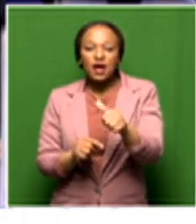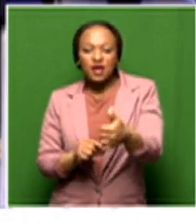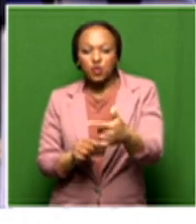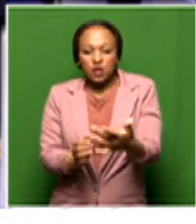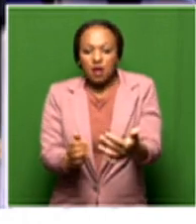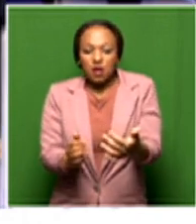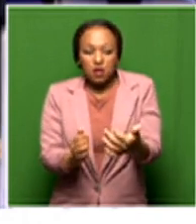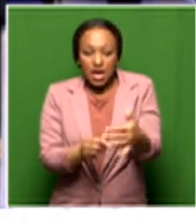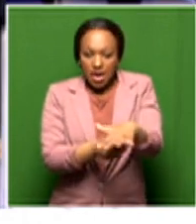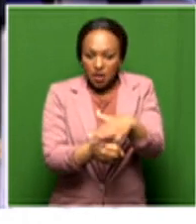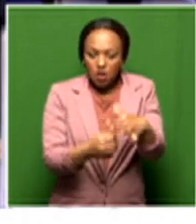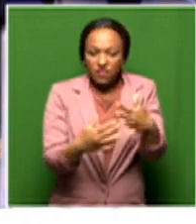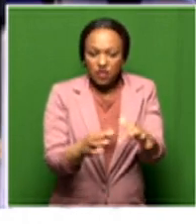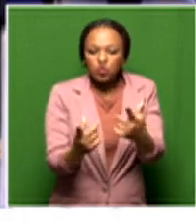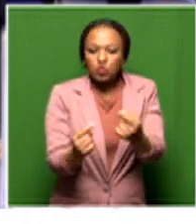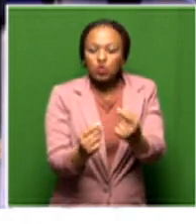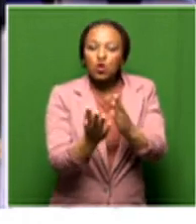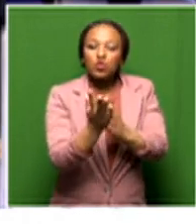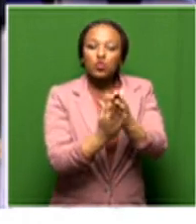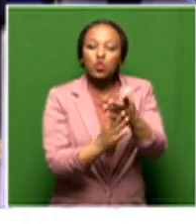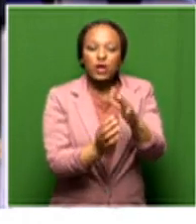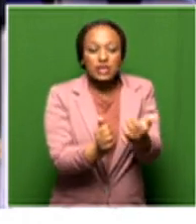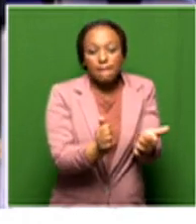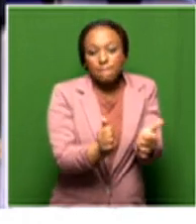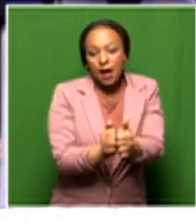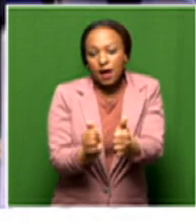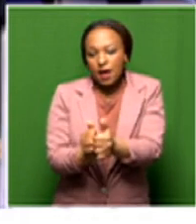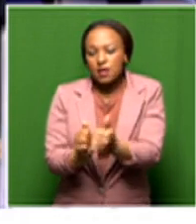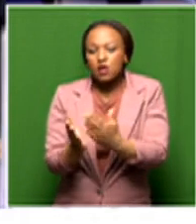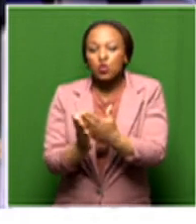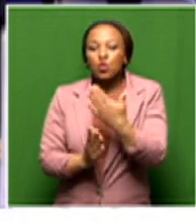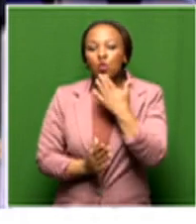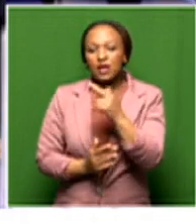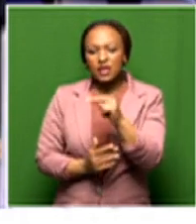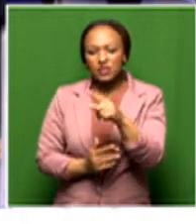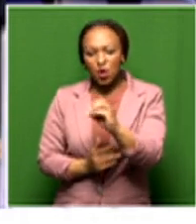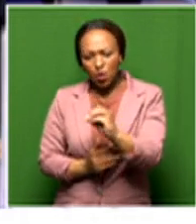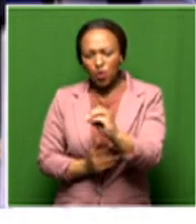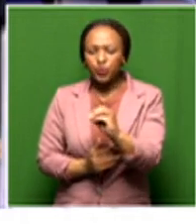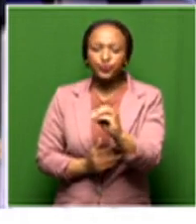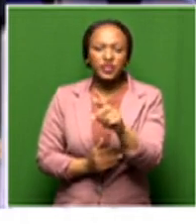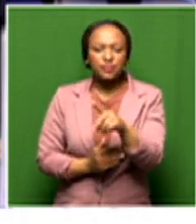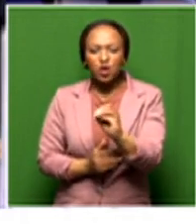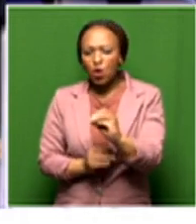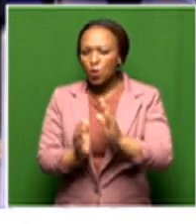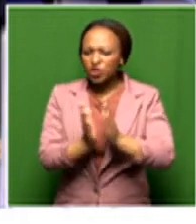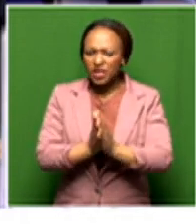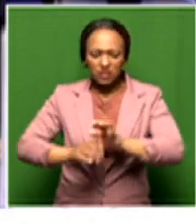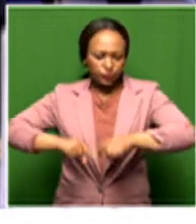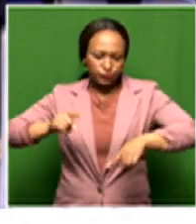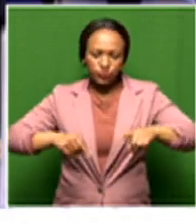partnerships with civil society and groups that are active in this space, has been a response and